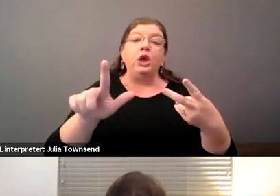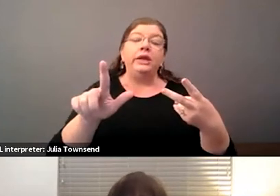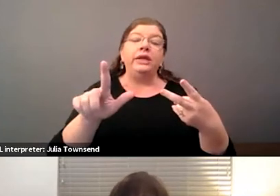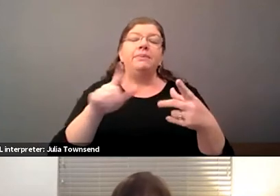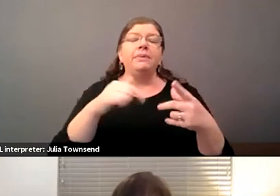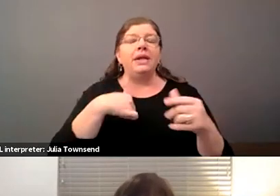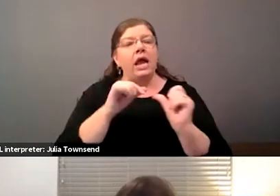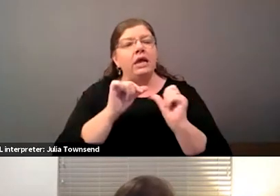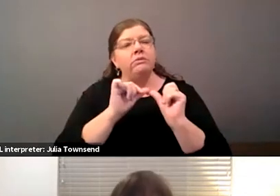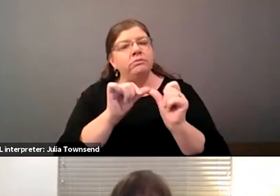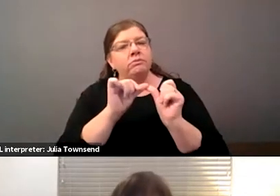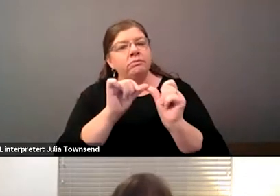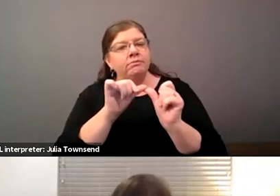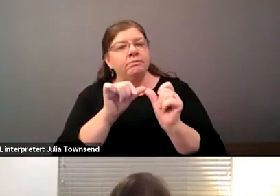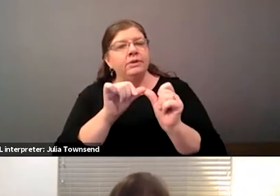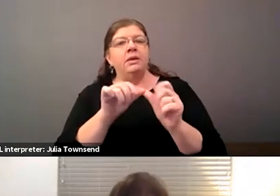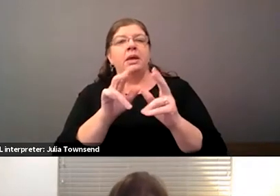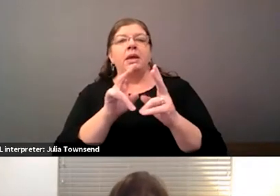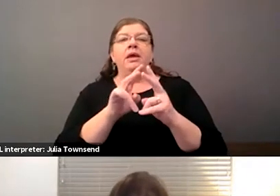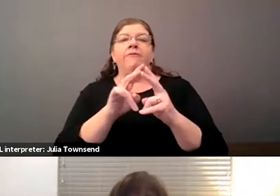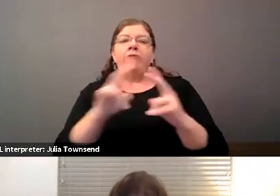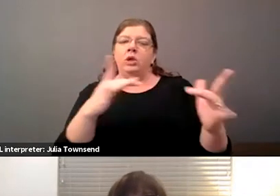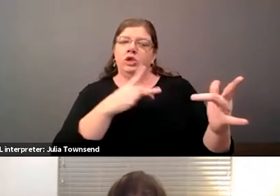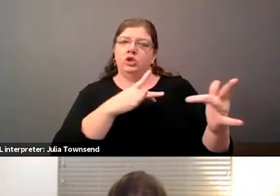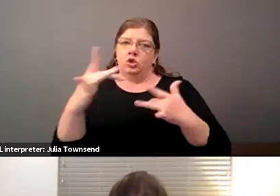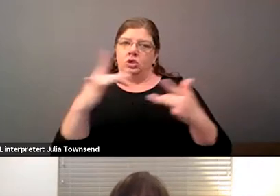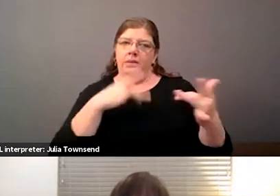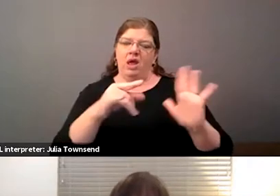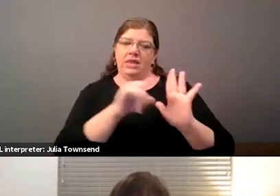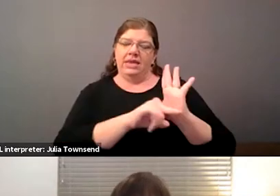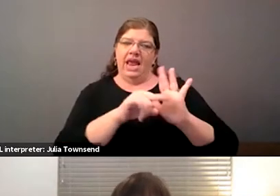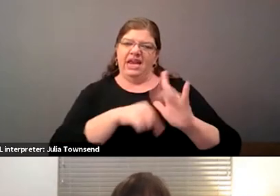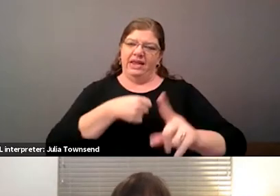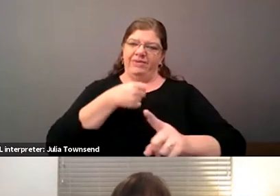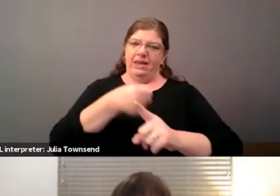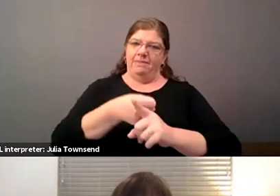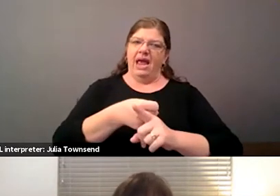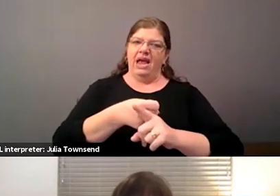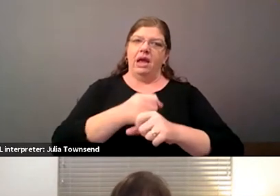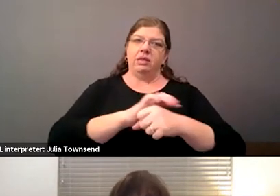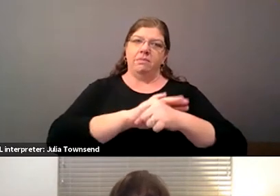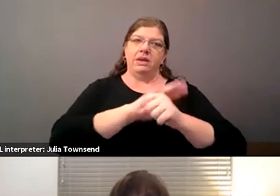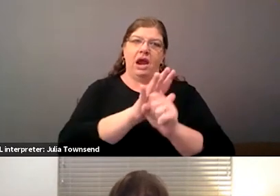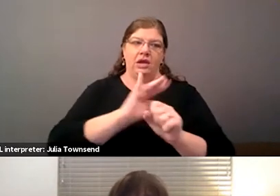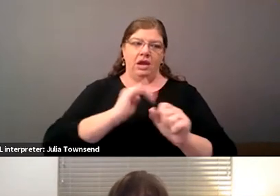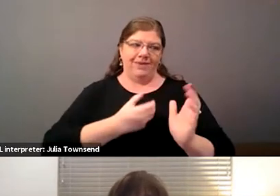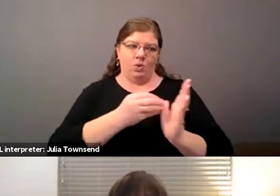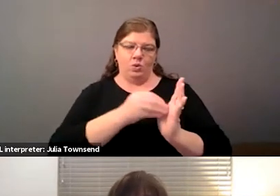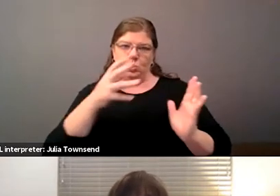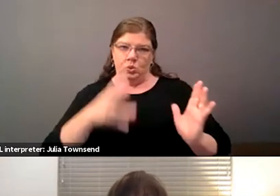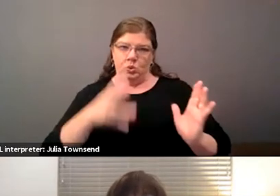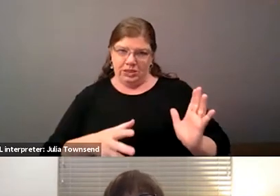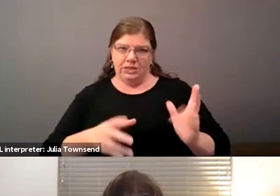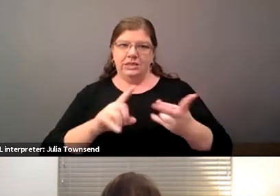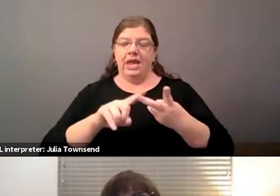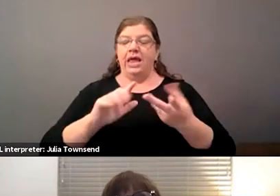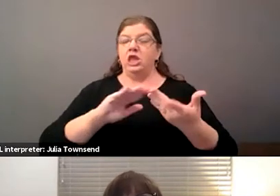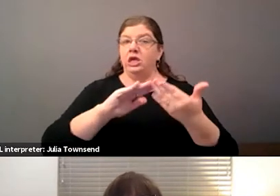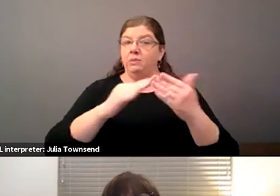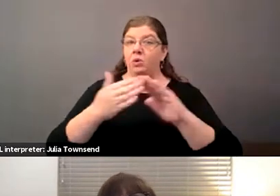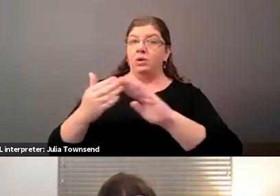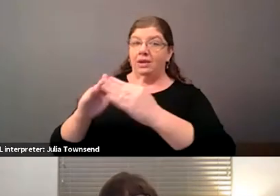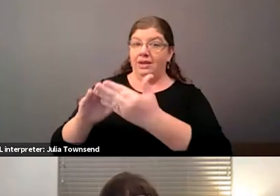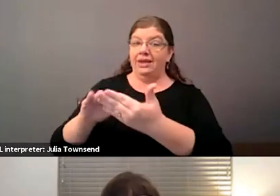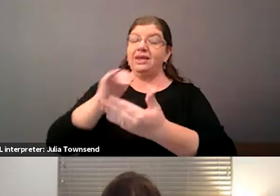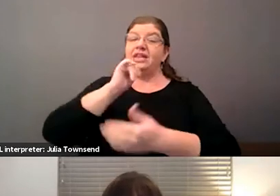continue to be very very concerned about the negative impact of the pandemic on our students and community aside